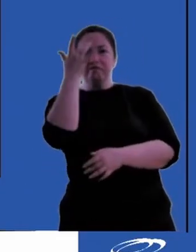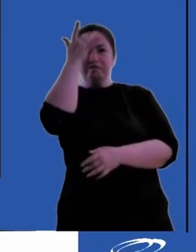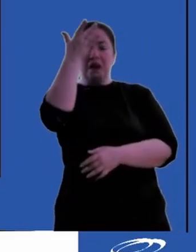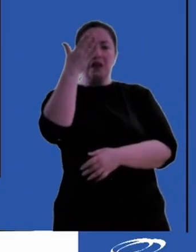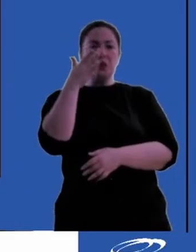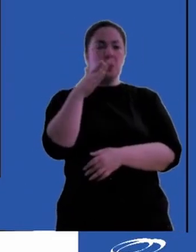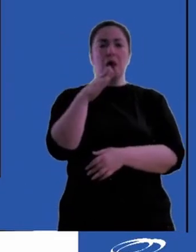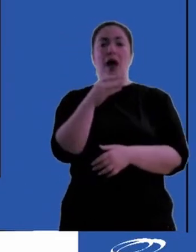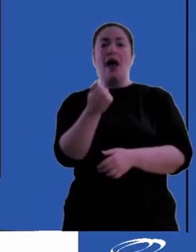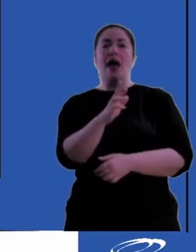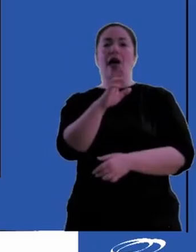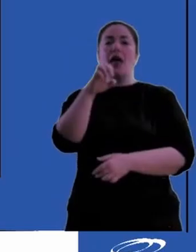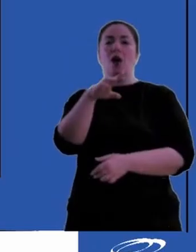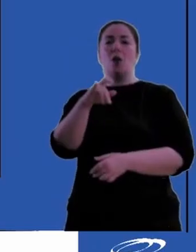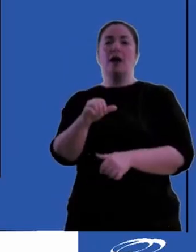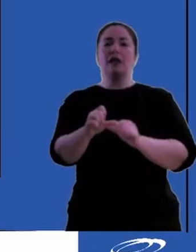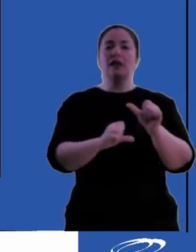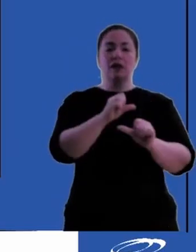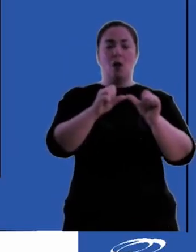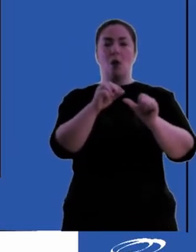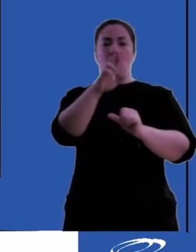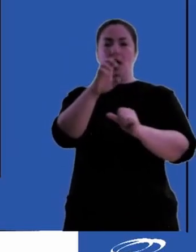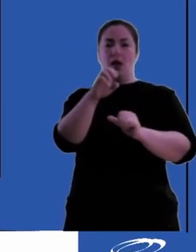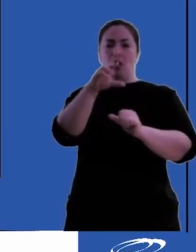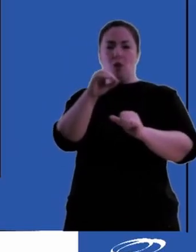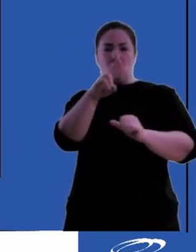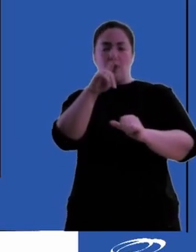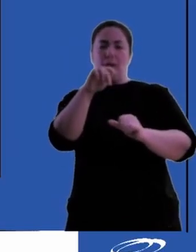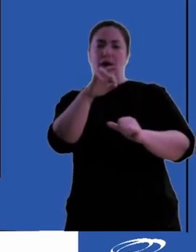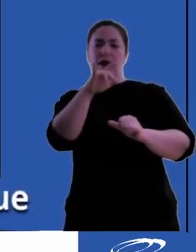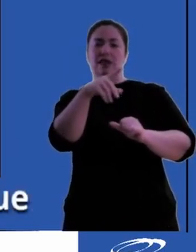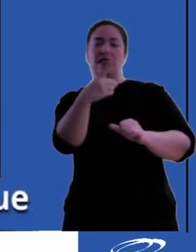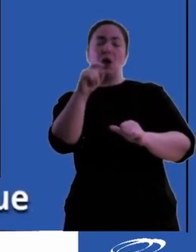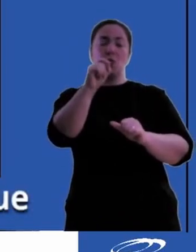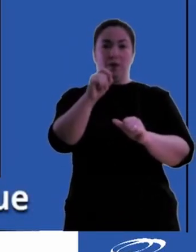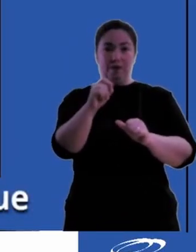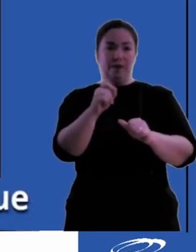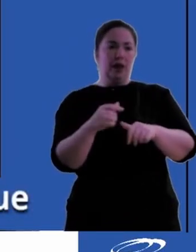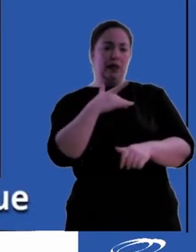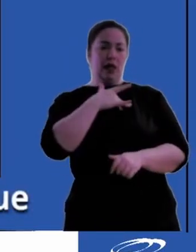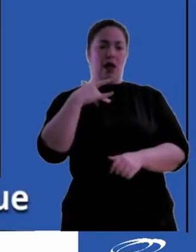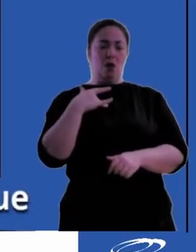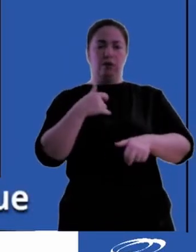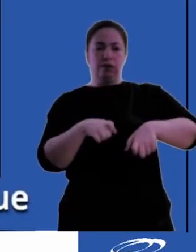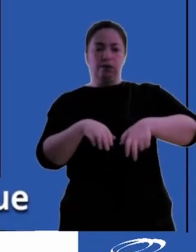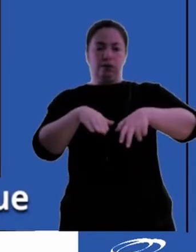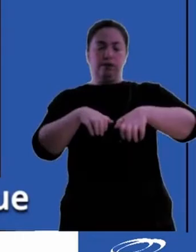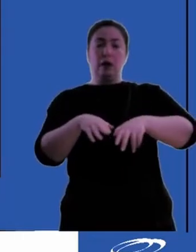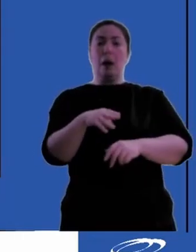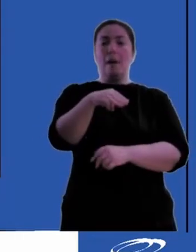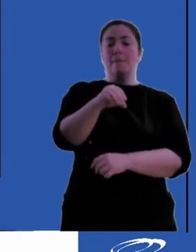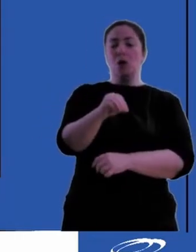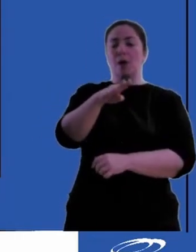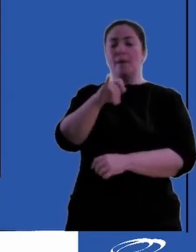looking for them. It's almost like you go hunting, you got to know what you're hunting for so you can use the right tools to find what you're looking for